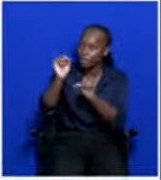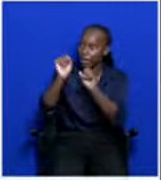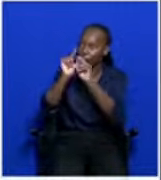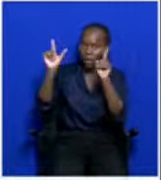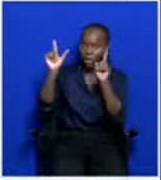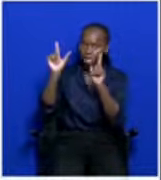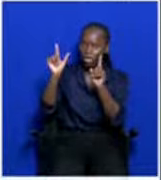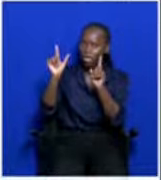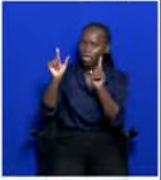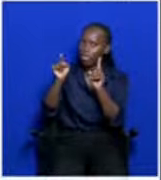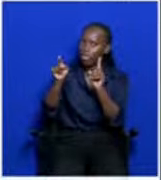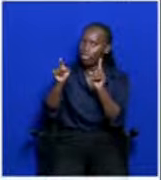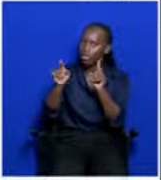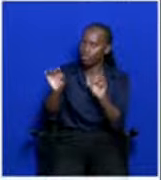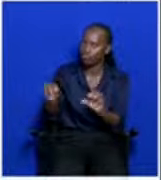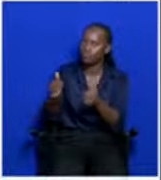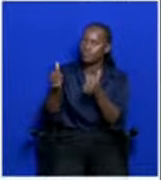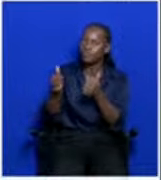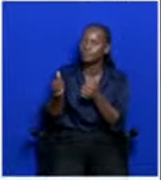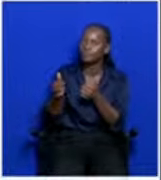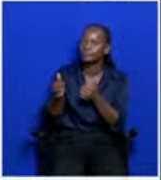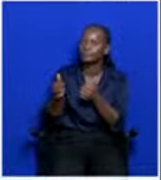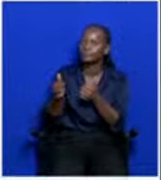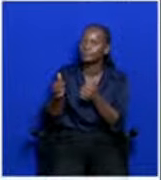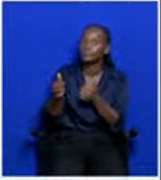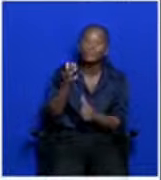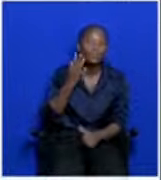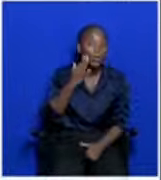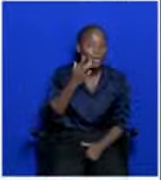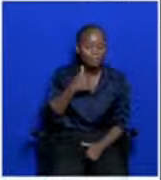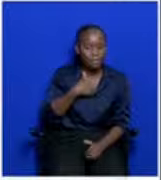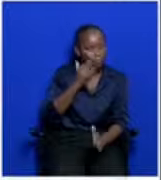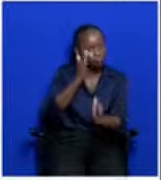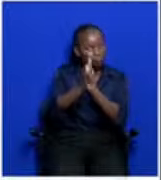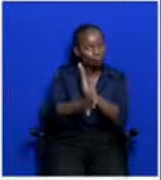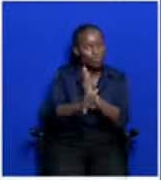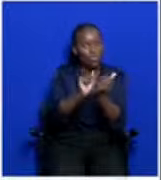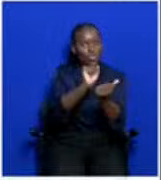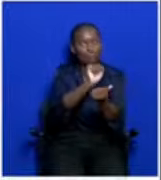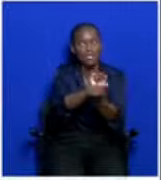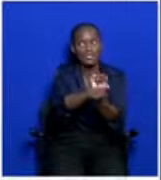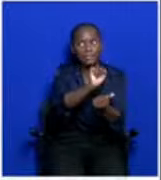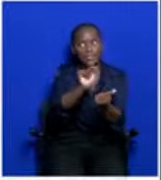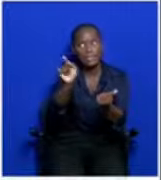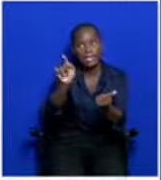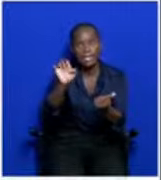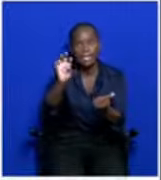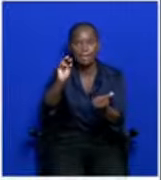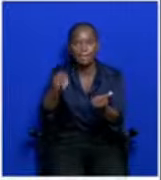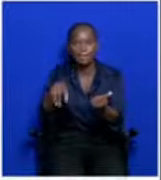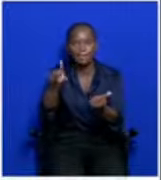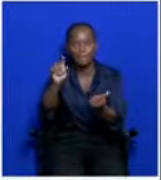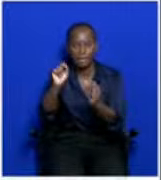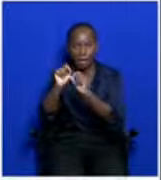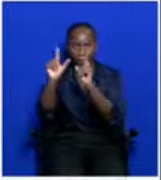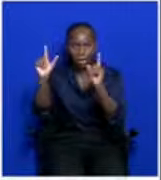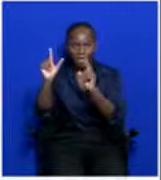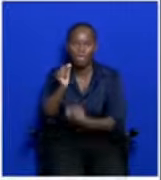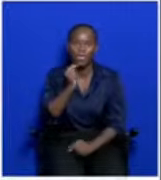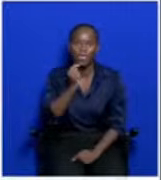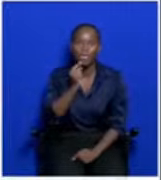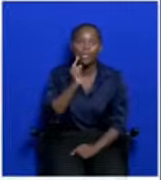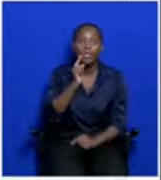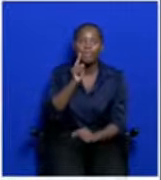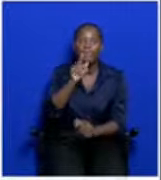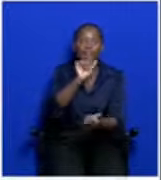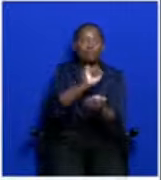I effected an arrest. I effected an arrest in the boardroom of Mr. Rivo's